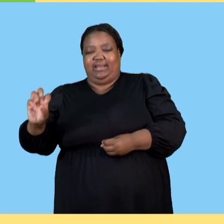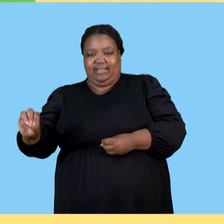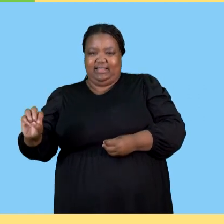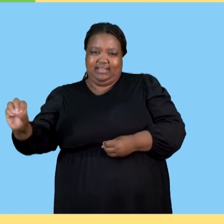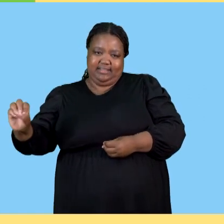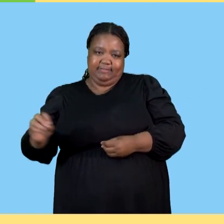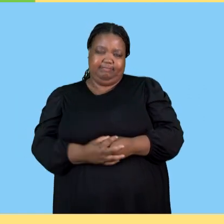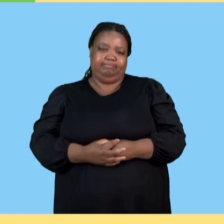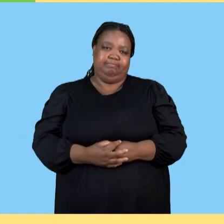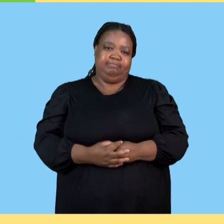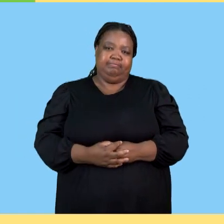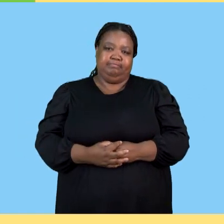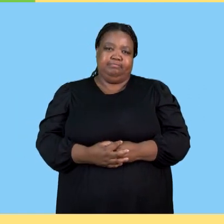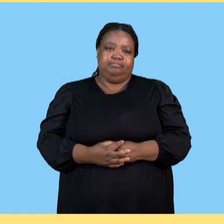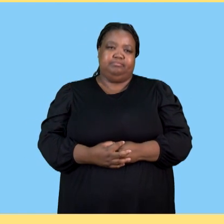8,400 rands.